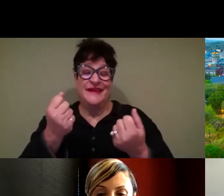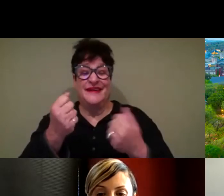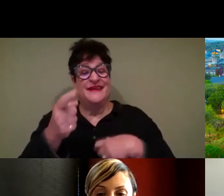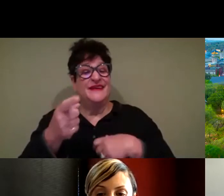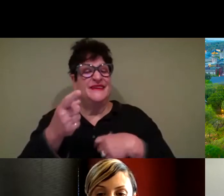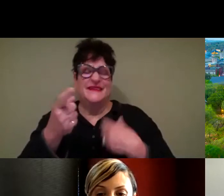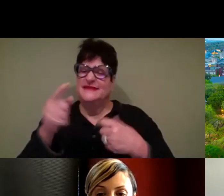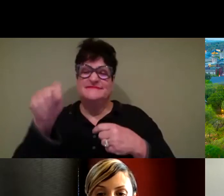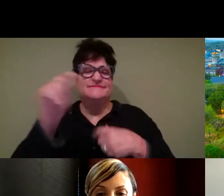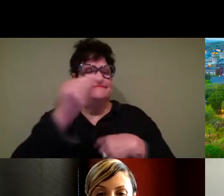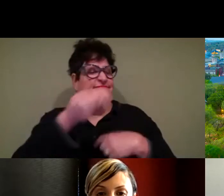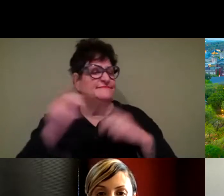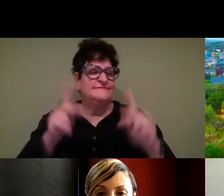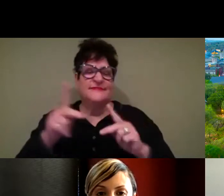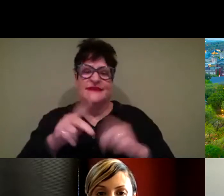frustration.